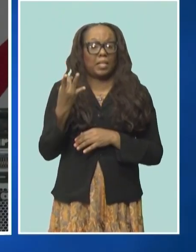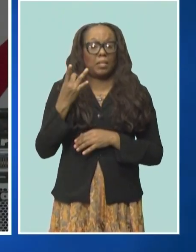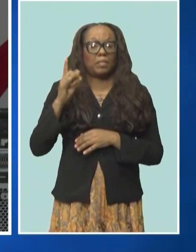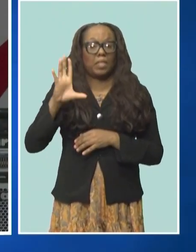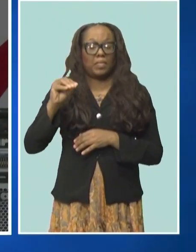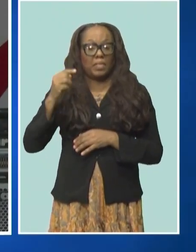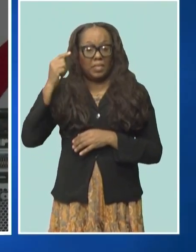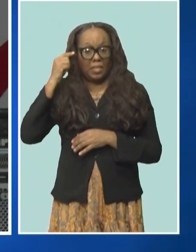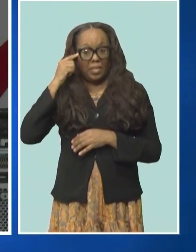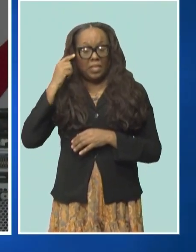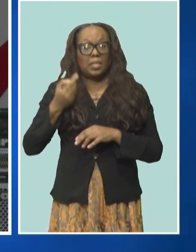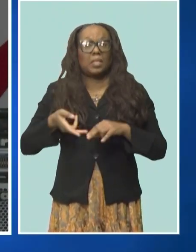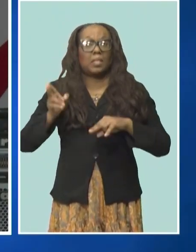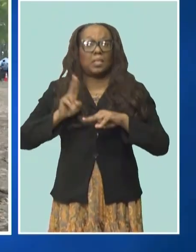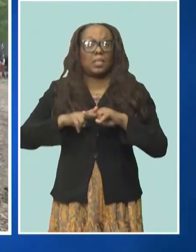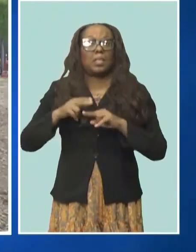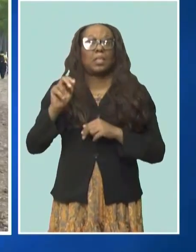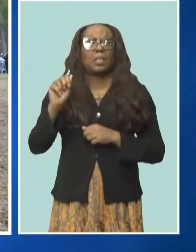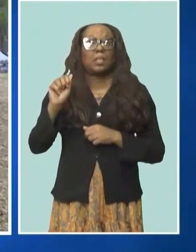$8.50 to